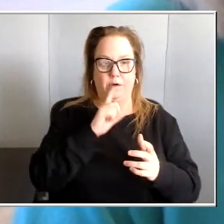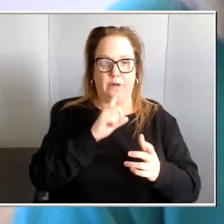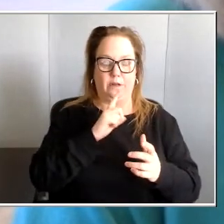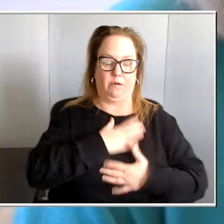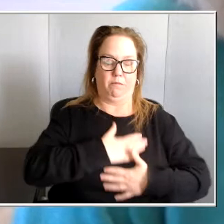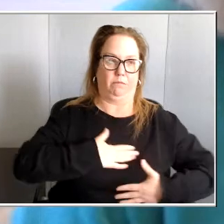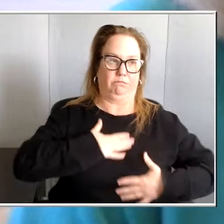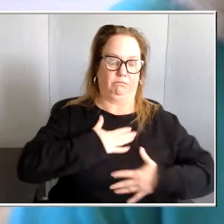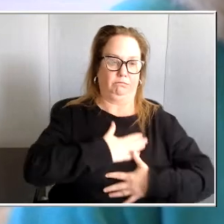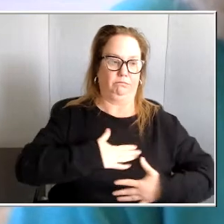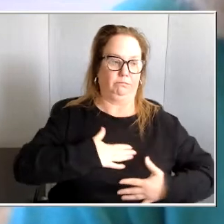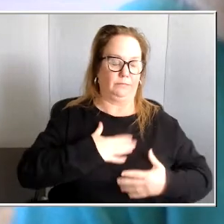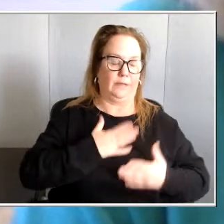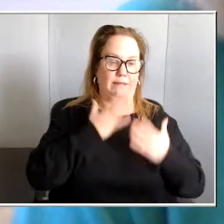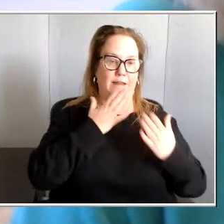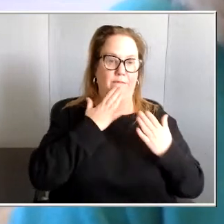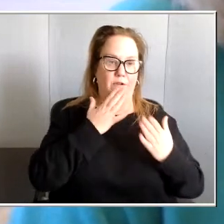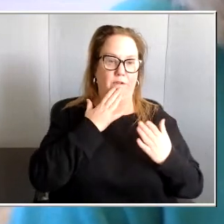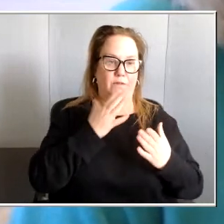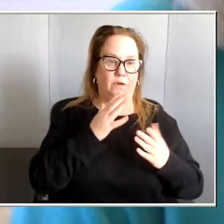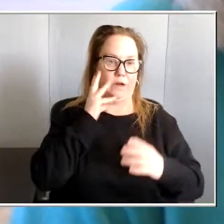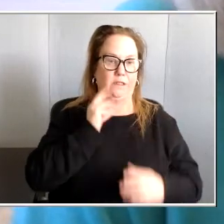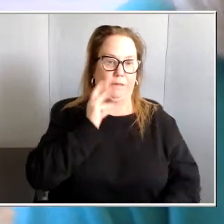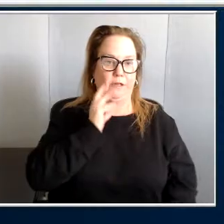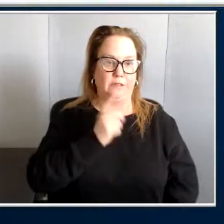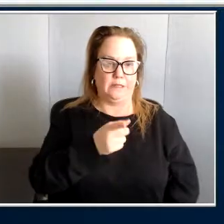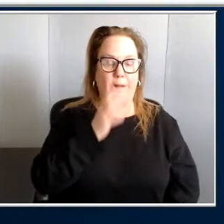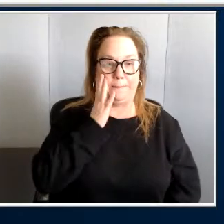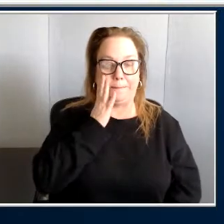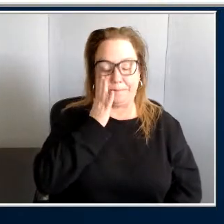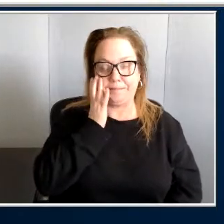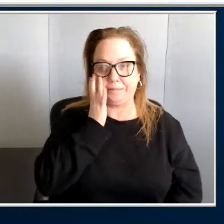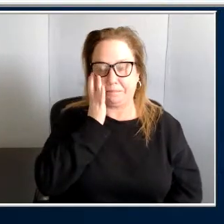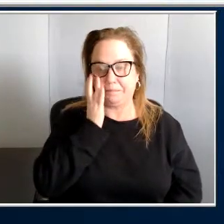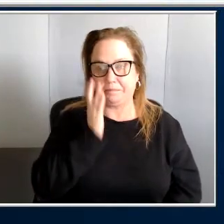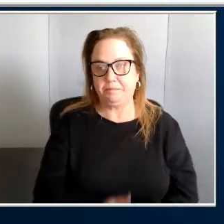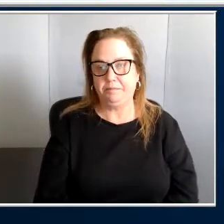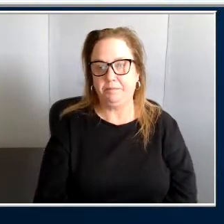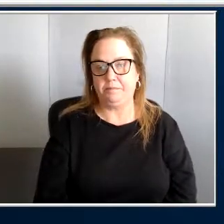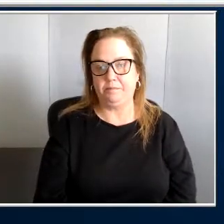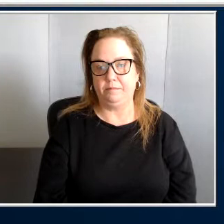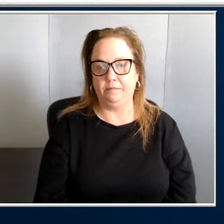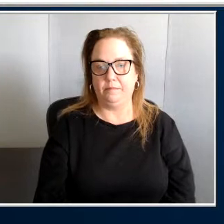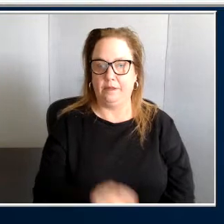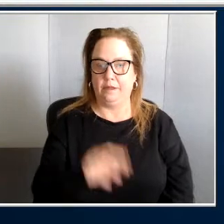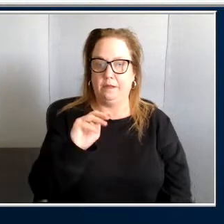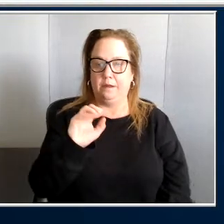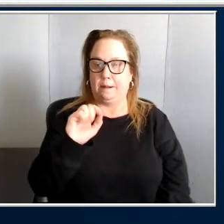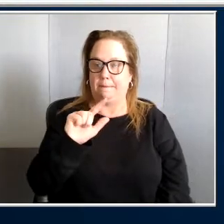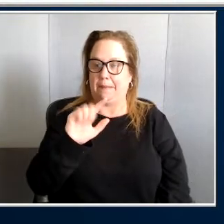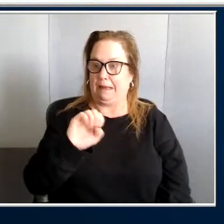pleased and more thankful for our experience. Yeah. And Maggie, what about you?